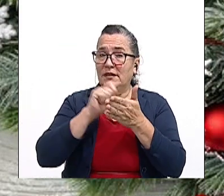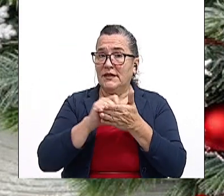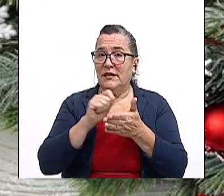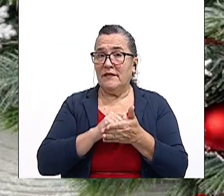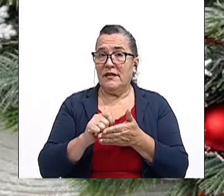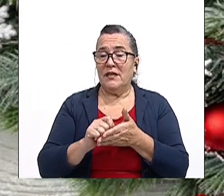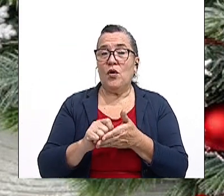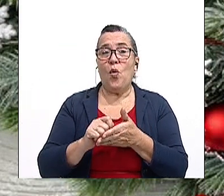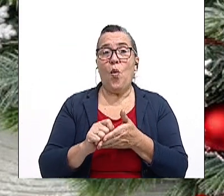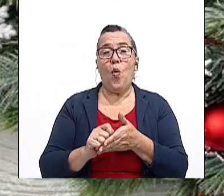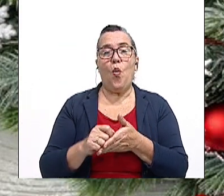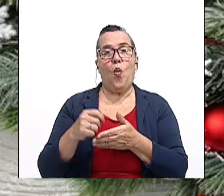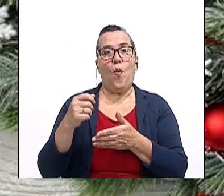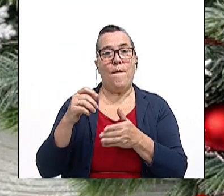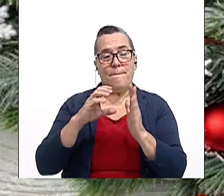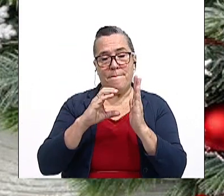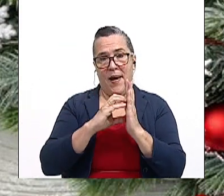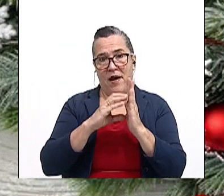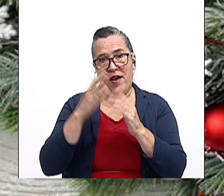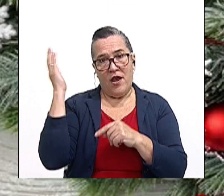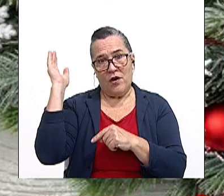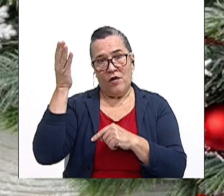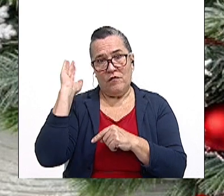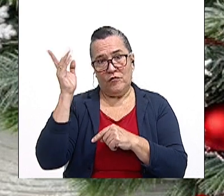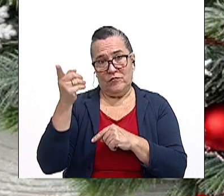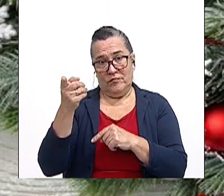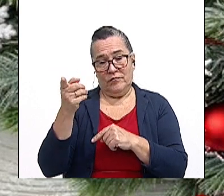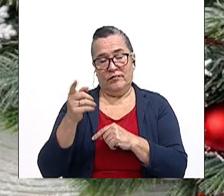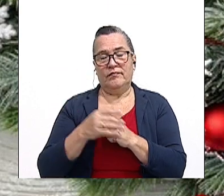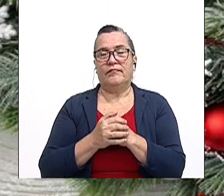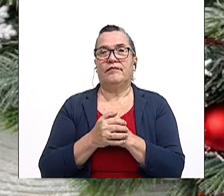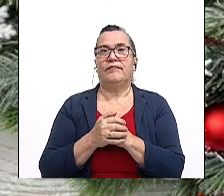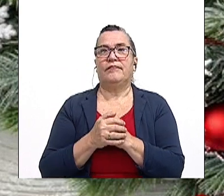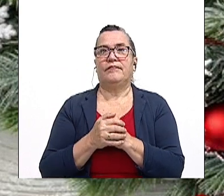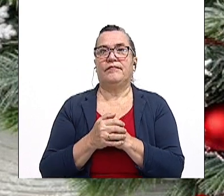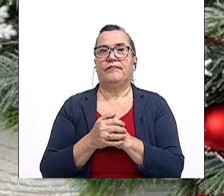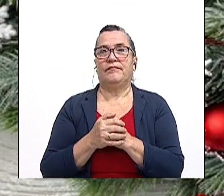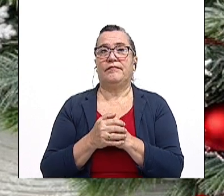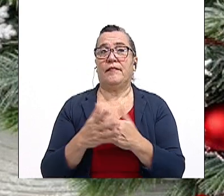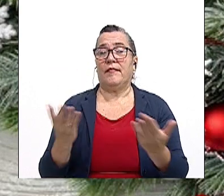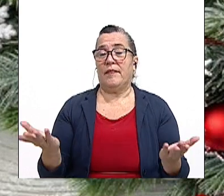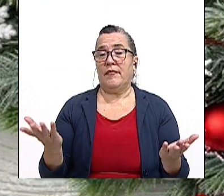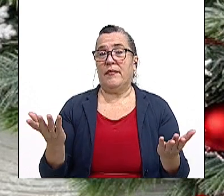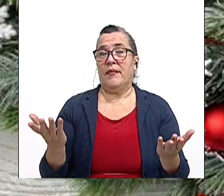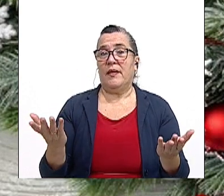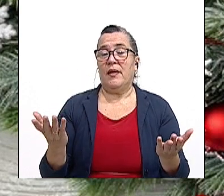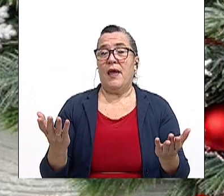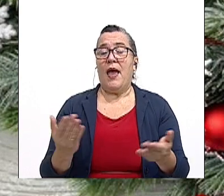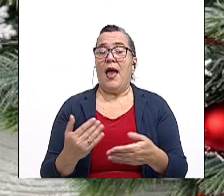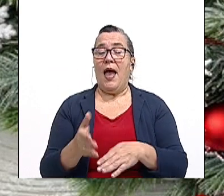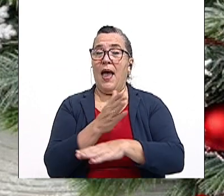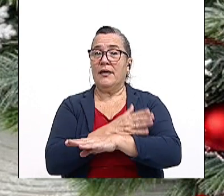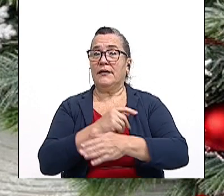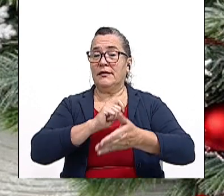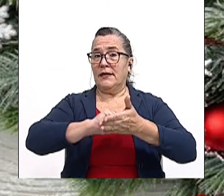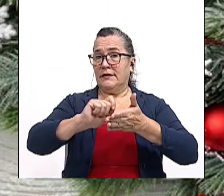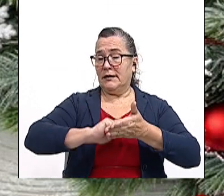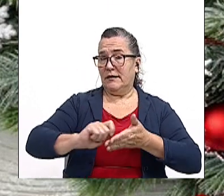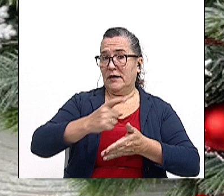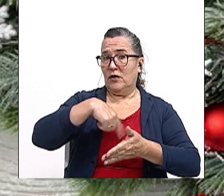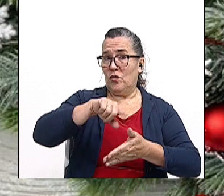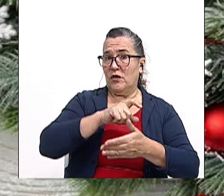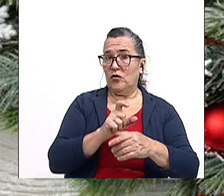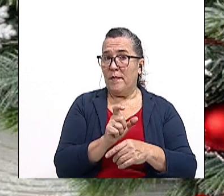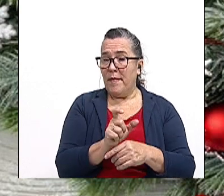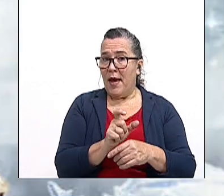an expository paragraph. Okay, so now before we write our paragraph